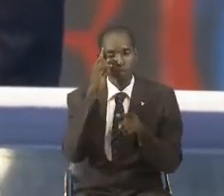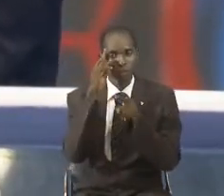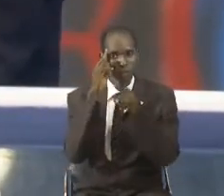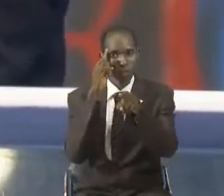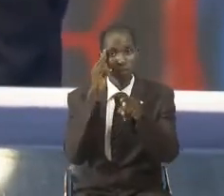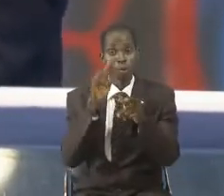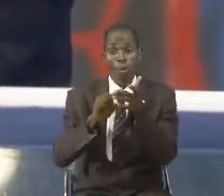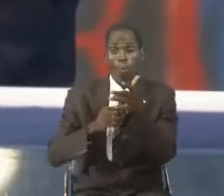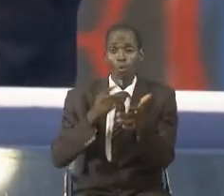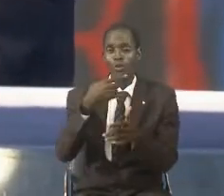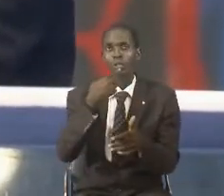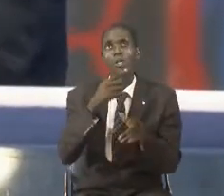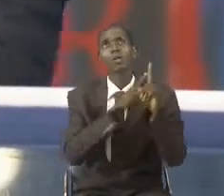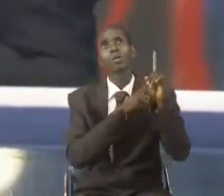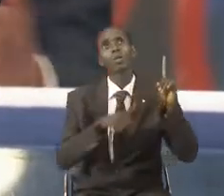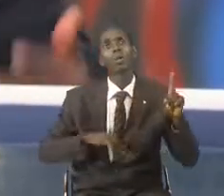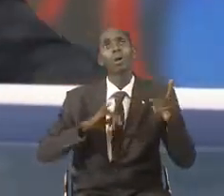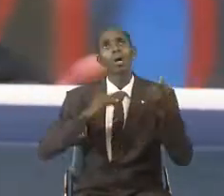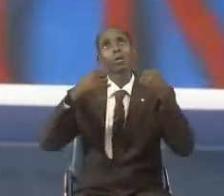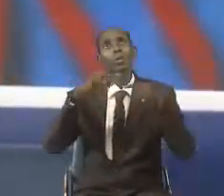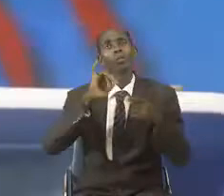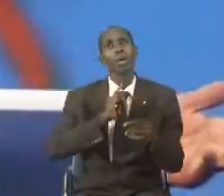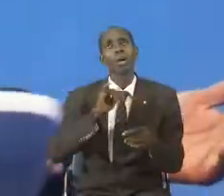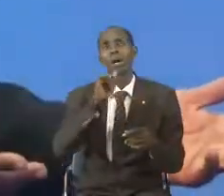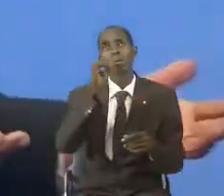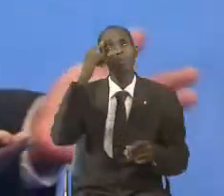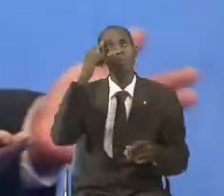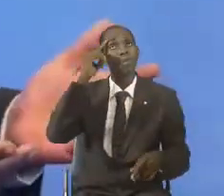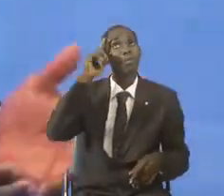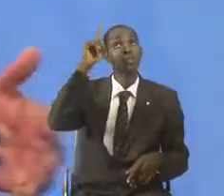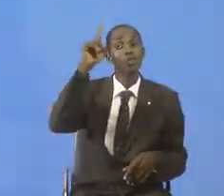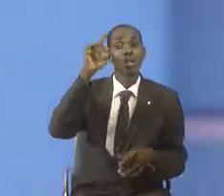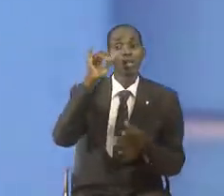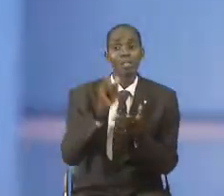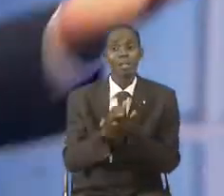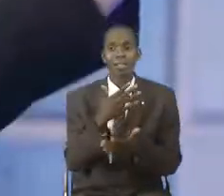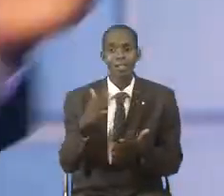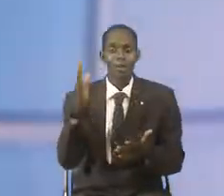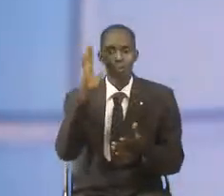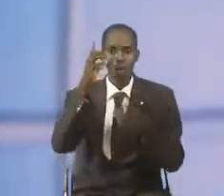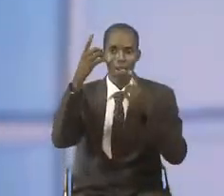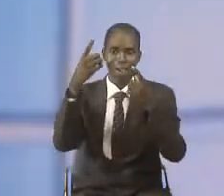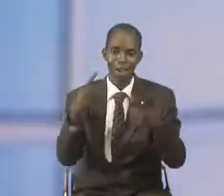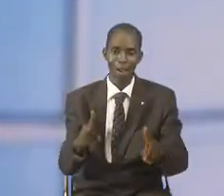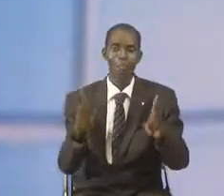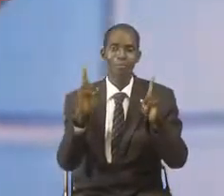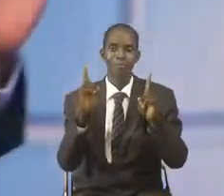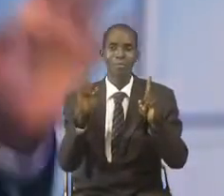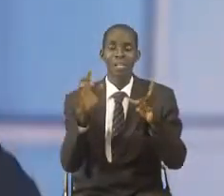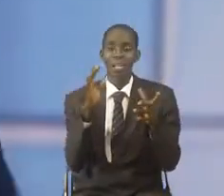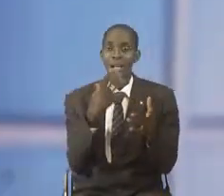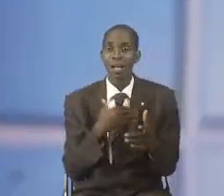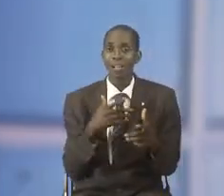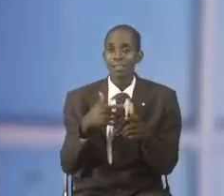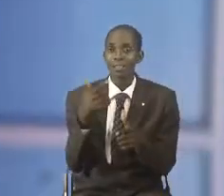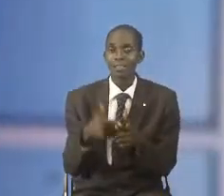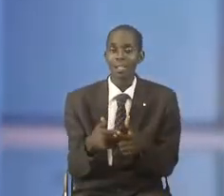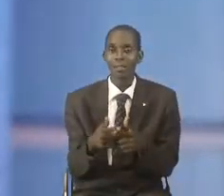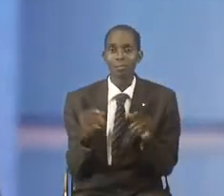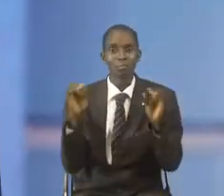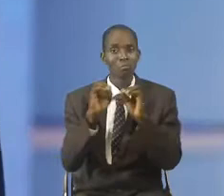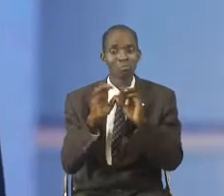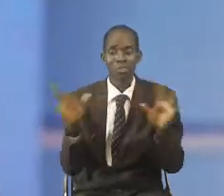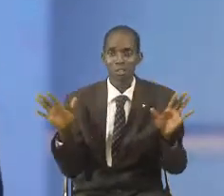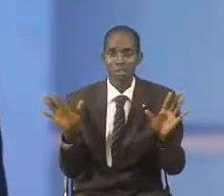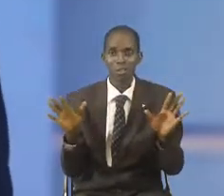that promise is fulfilled. The moment you say, Lord, I come, I belong to you, that thing